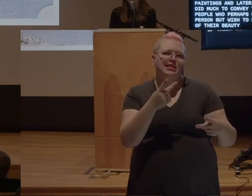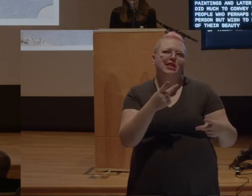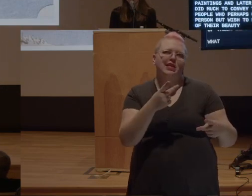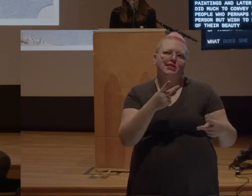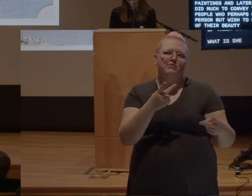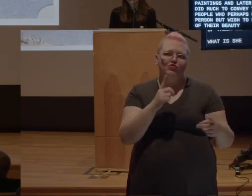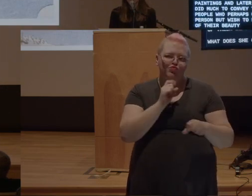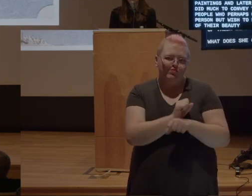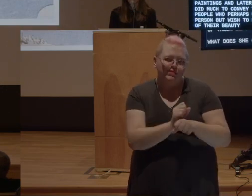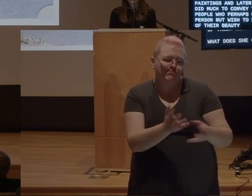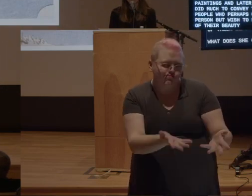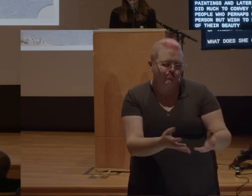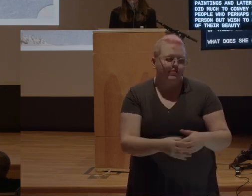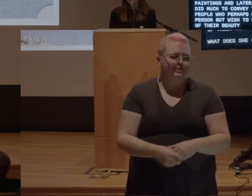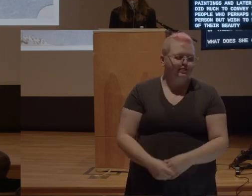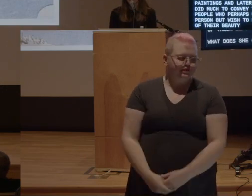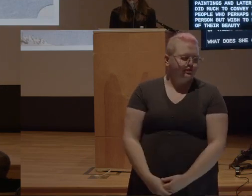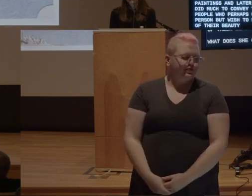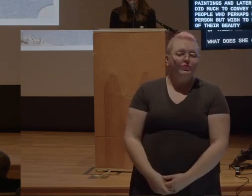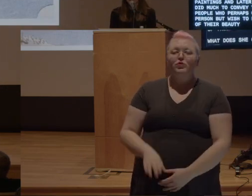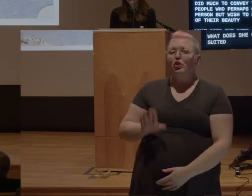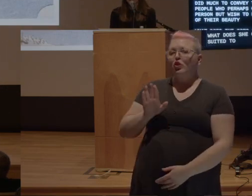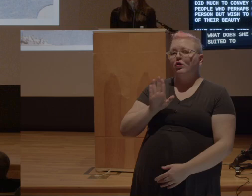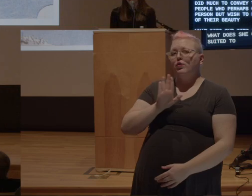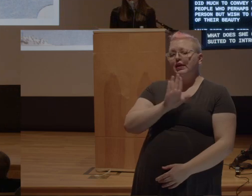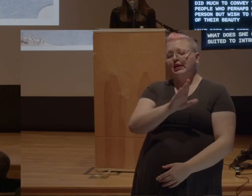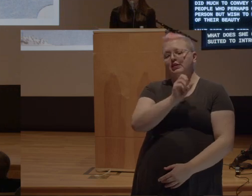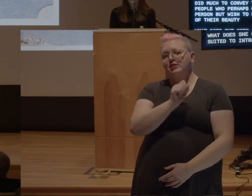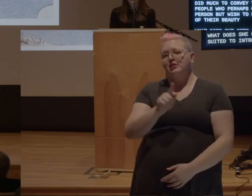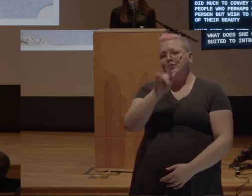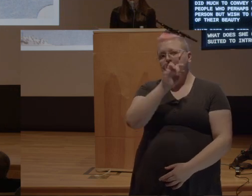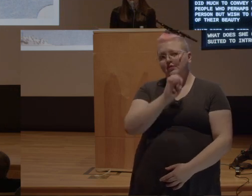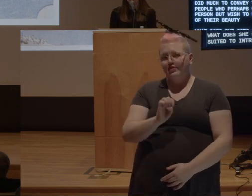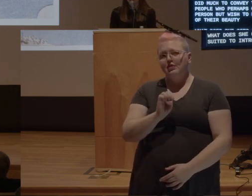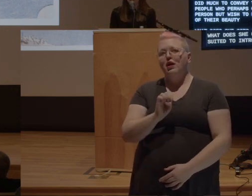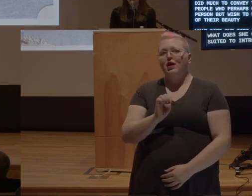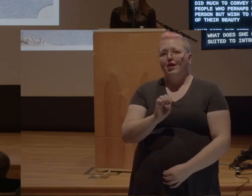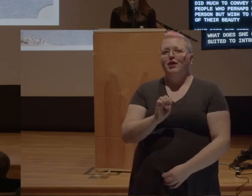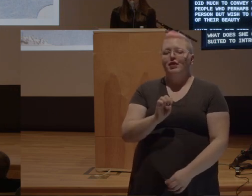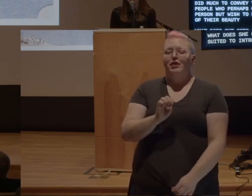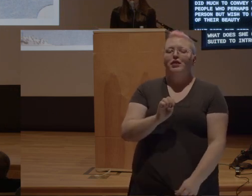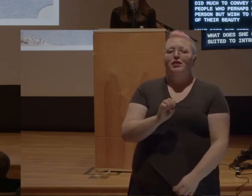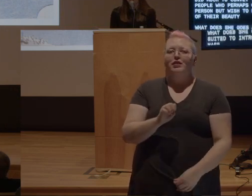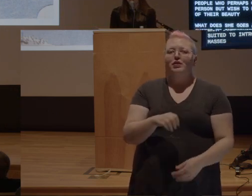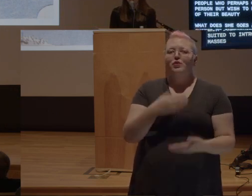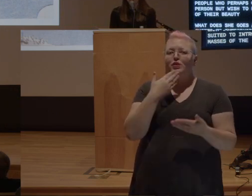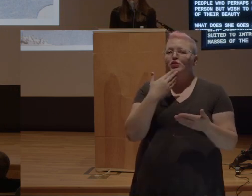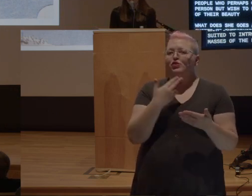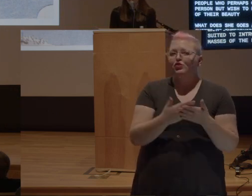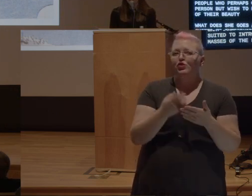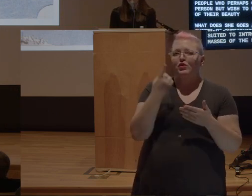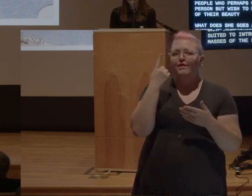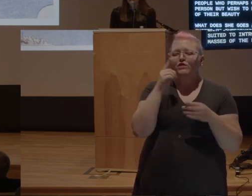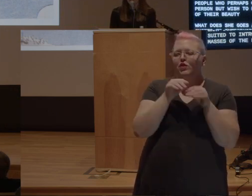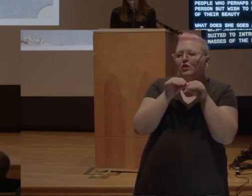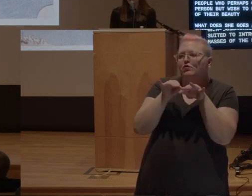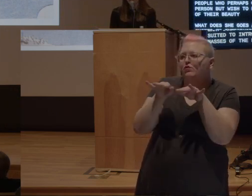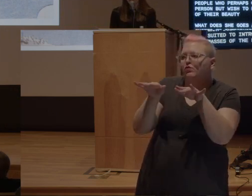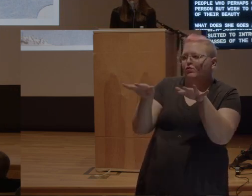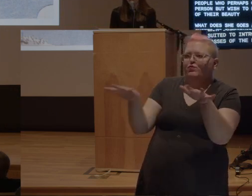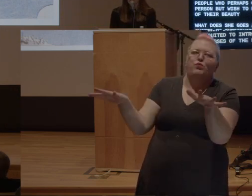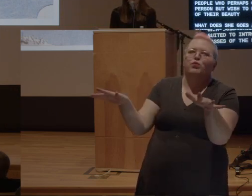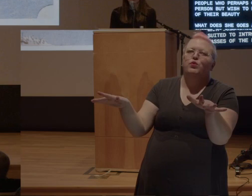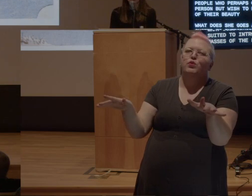Hiroshige's atmospheric style was well suited to introducing the increasingly literate masses of the Edo period to the poetic